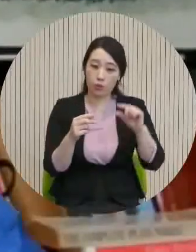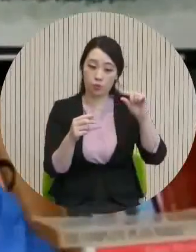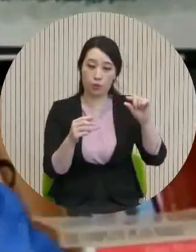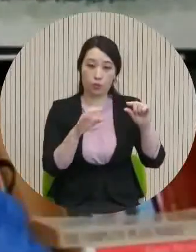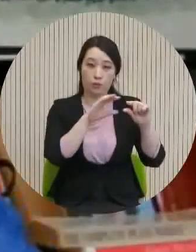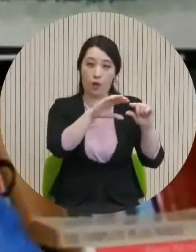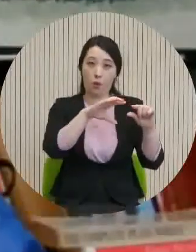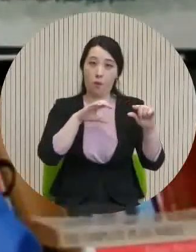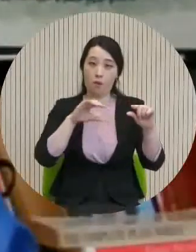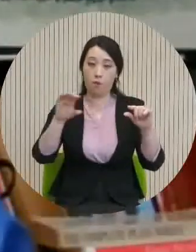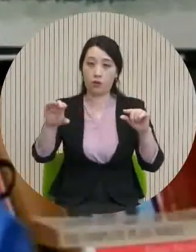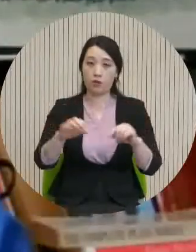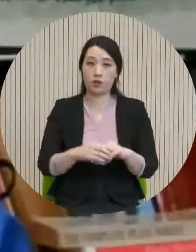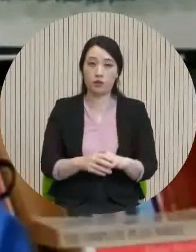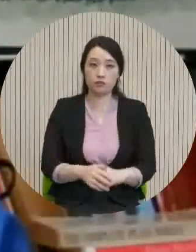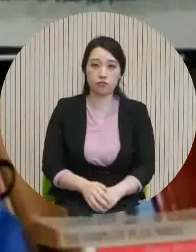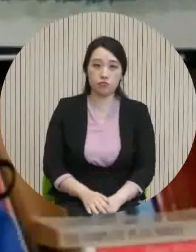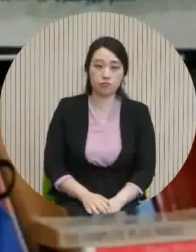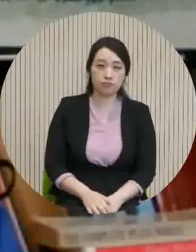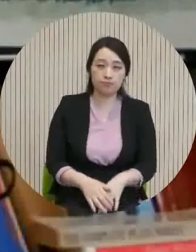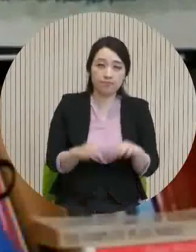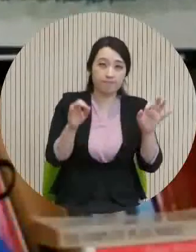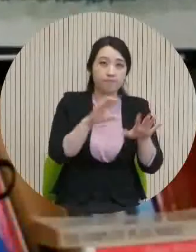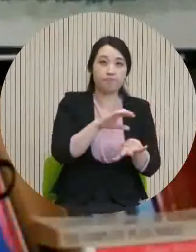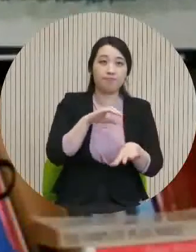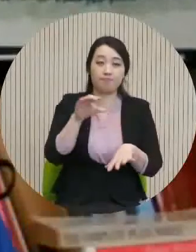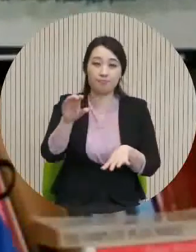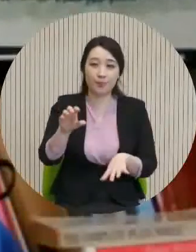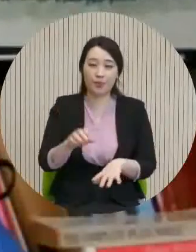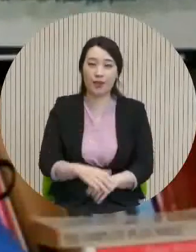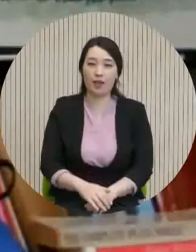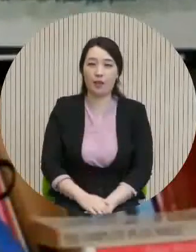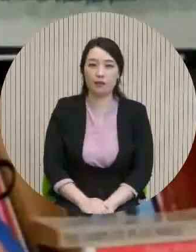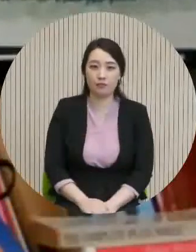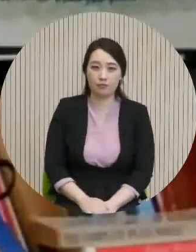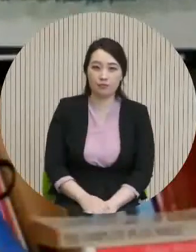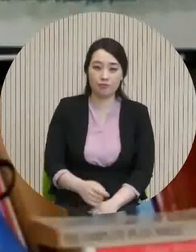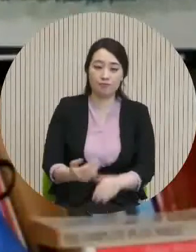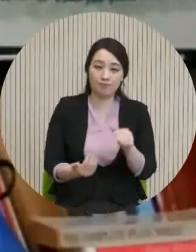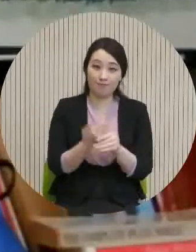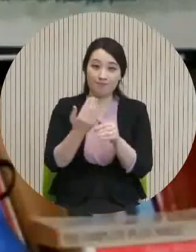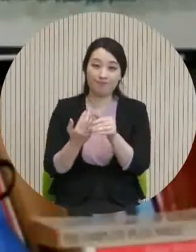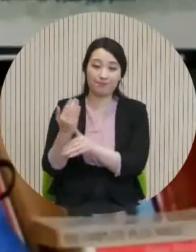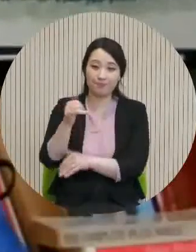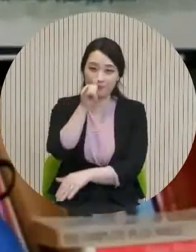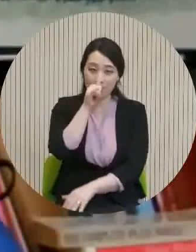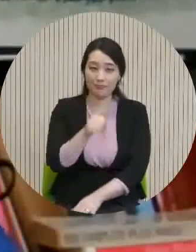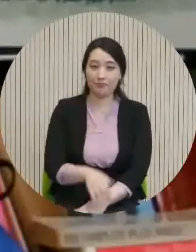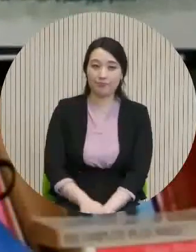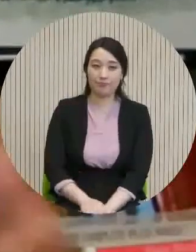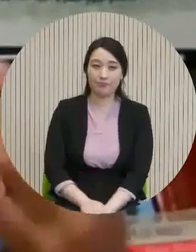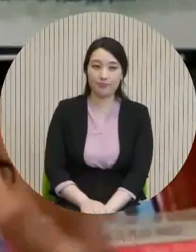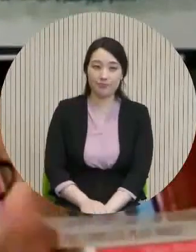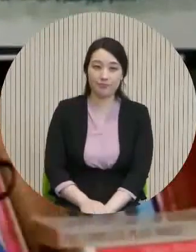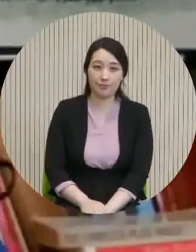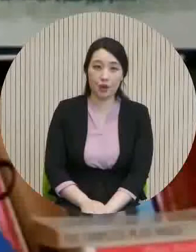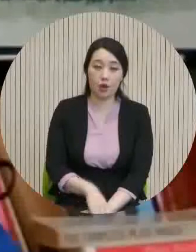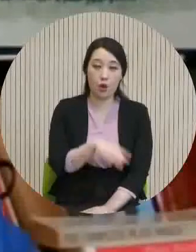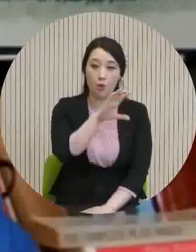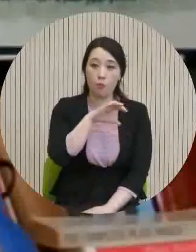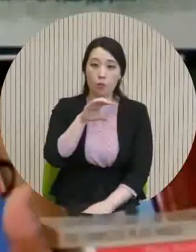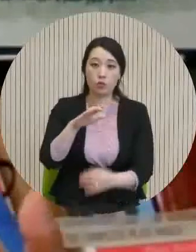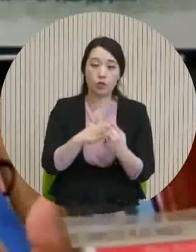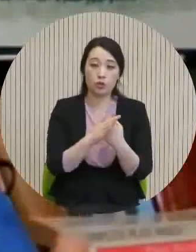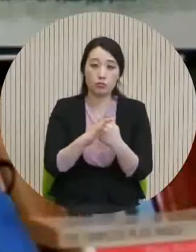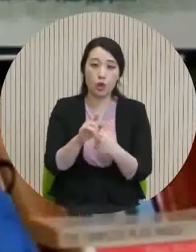copy. Because a copy is made, some do pause and wonder